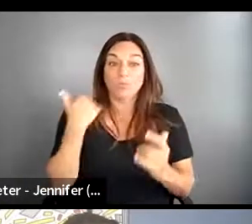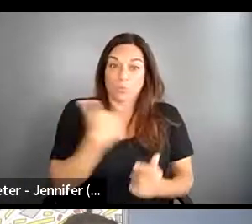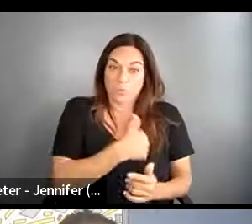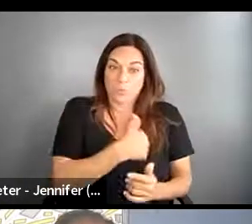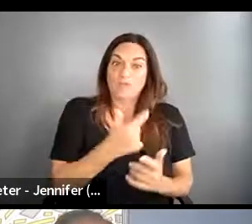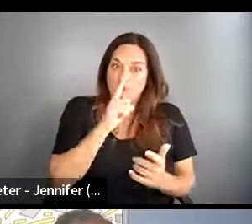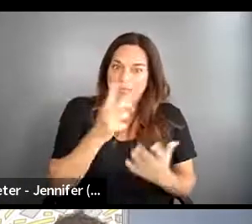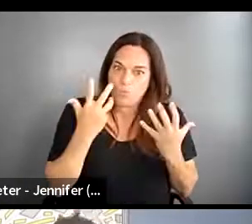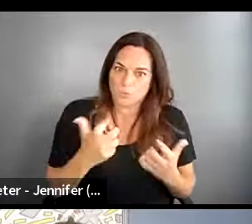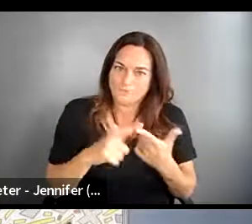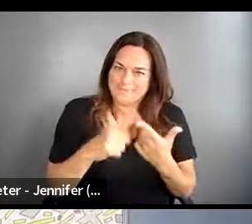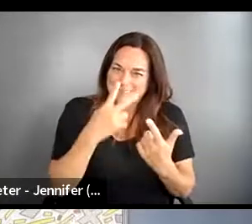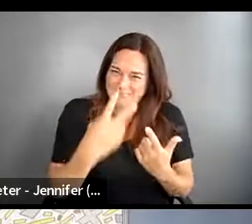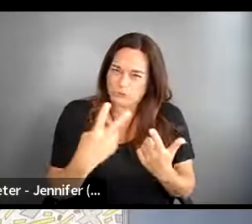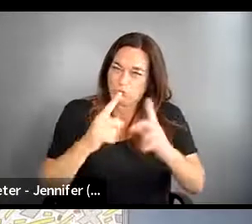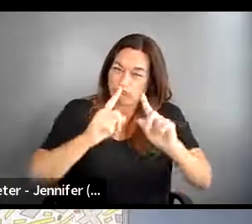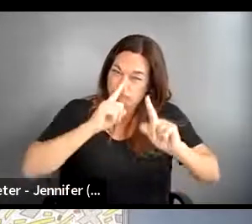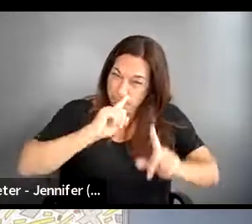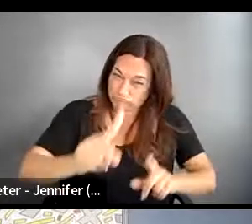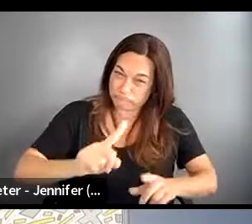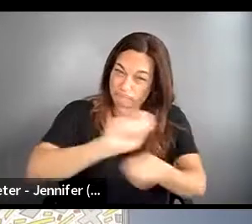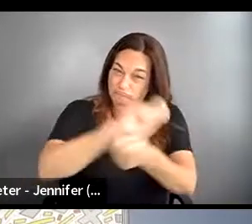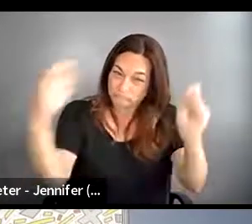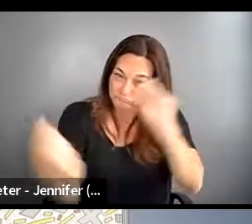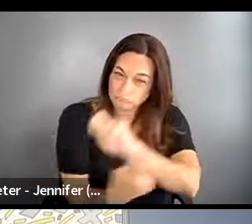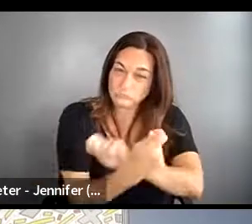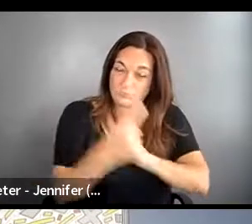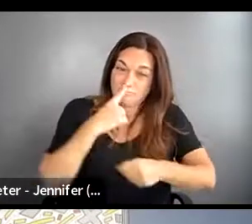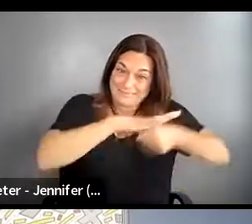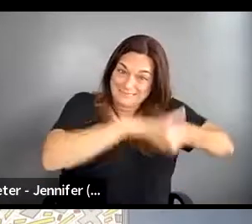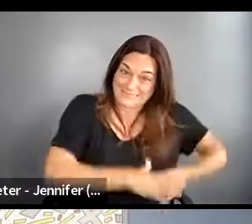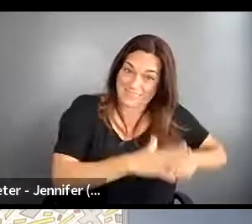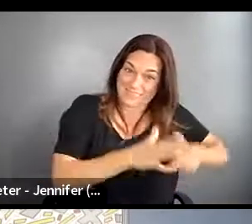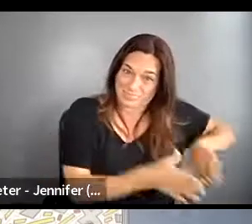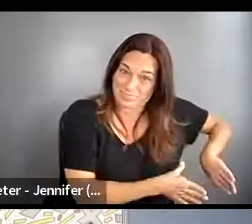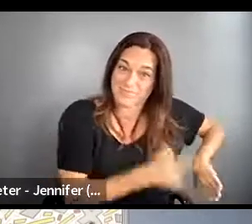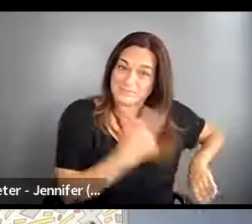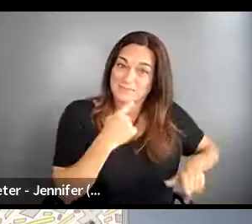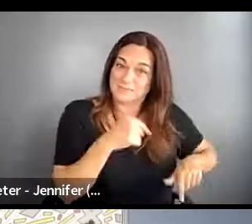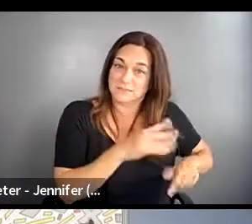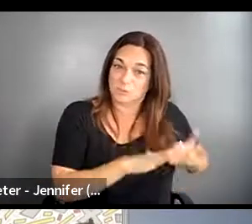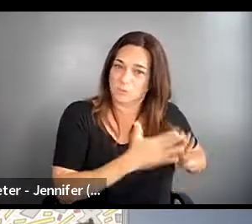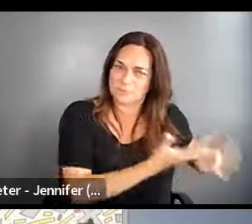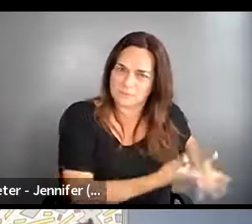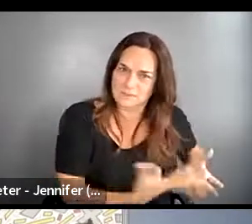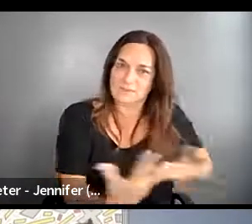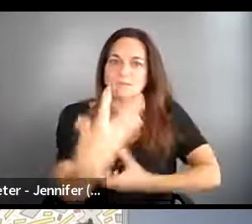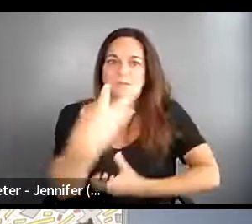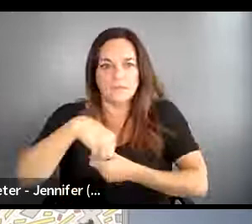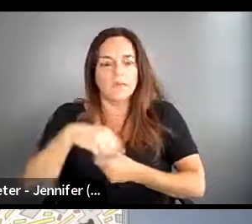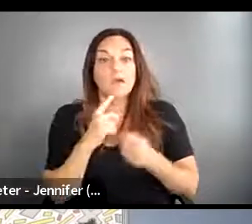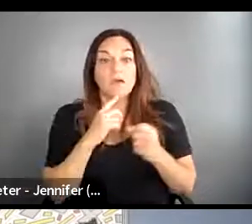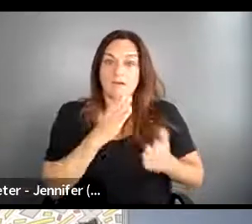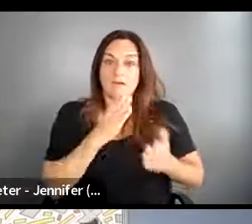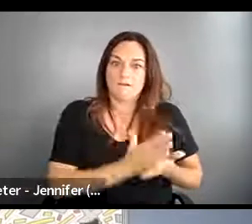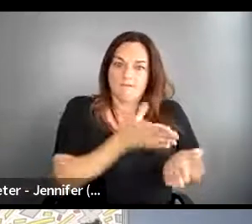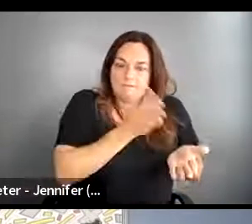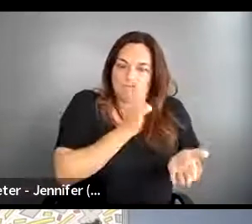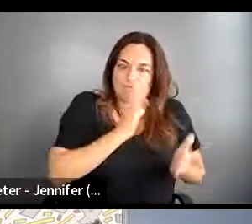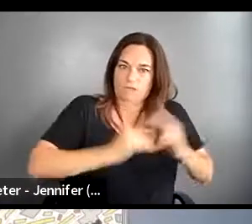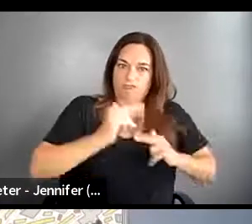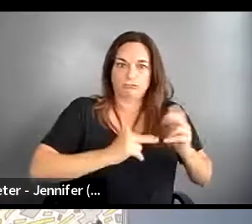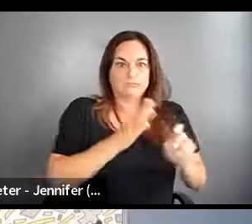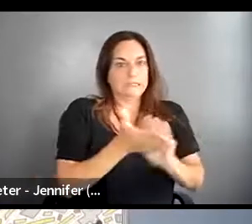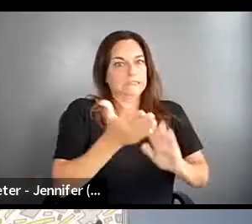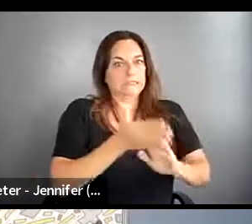divestment from oppressive systems in our community, it requires us to stop functioning in silos and start looking at each other